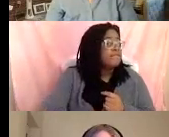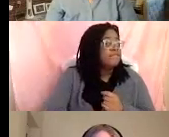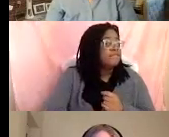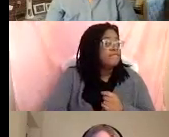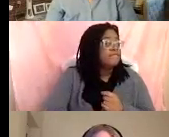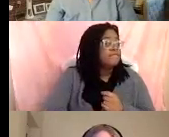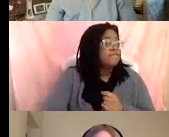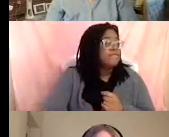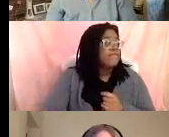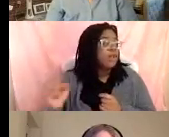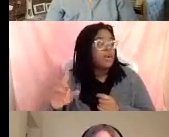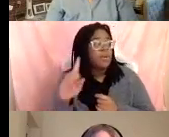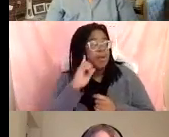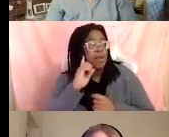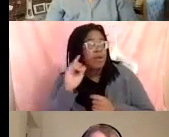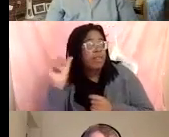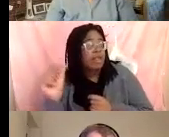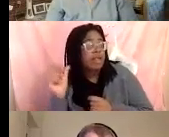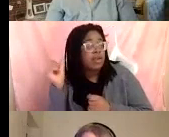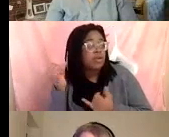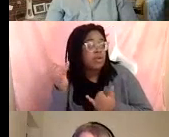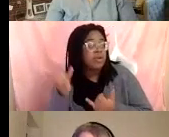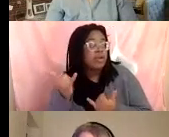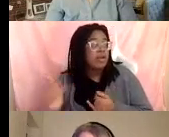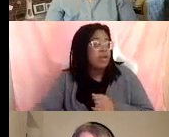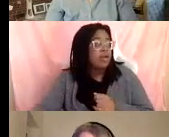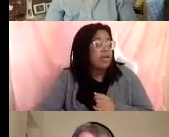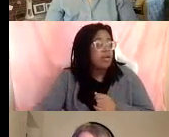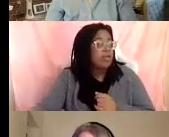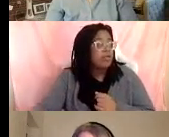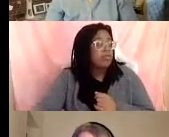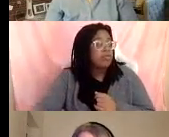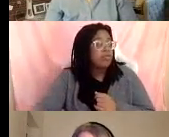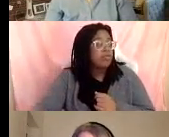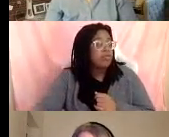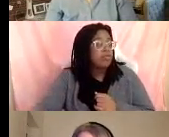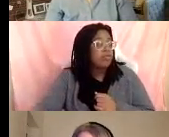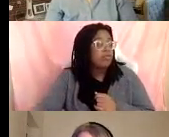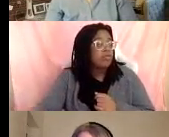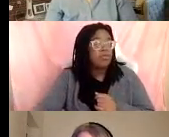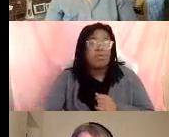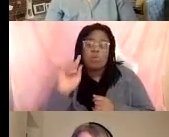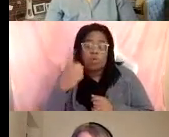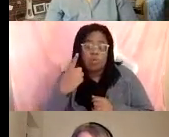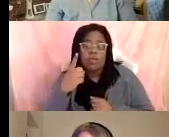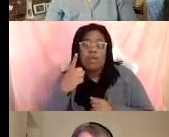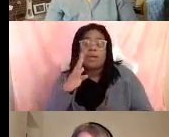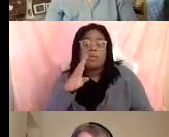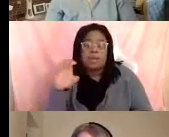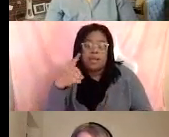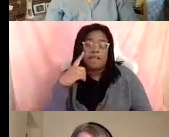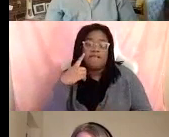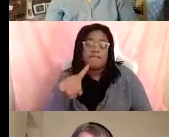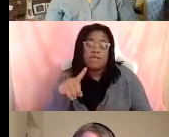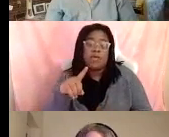So we'll be hearing the audio in just a moment. The audio will only be for